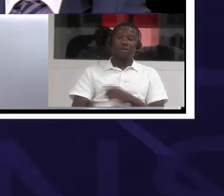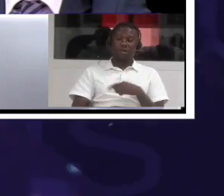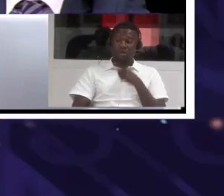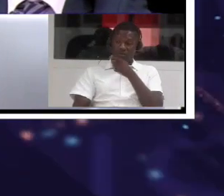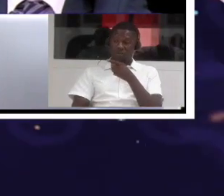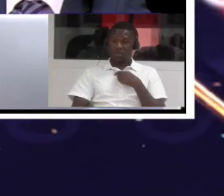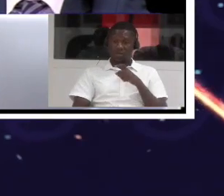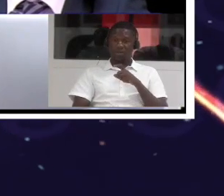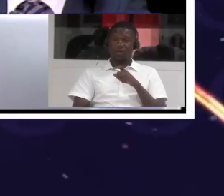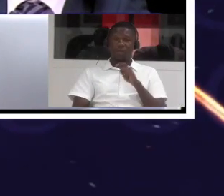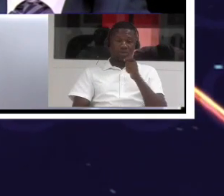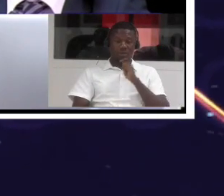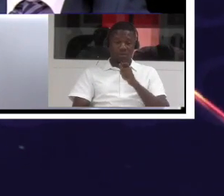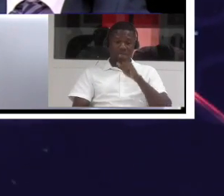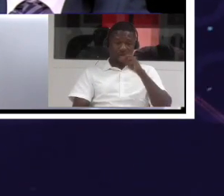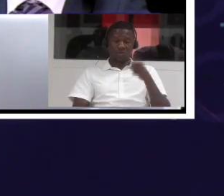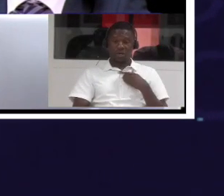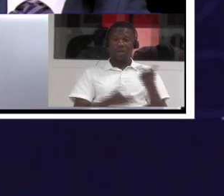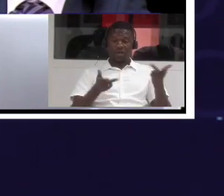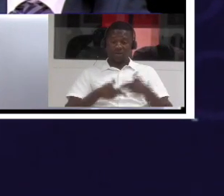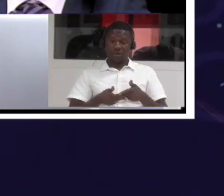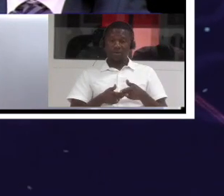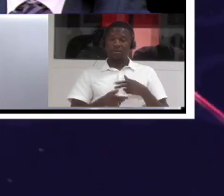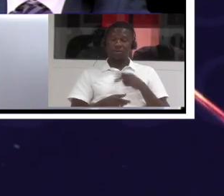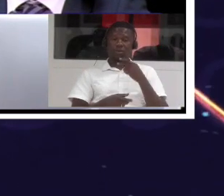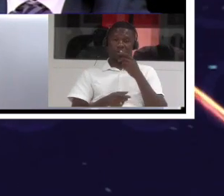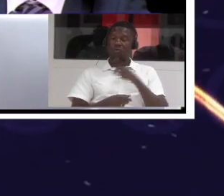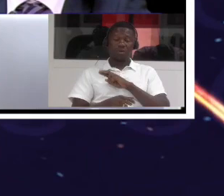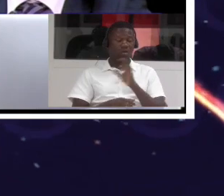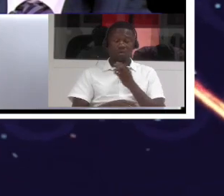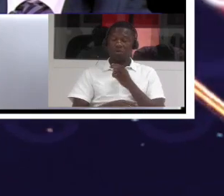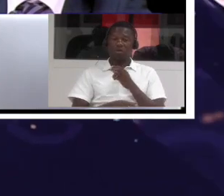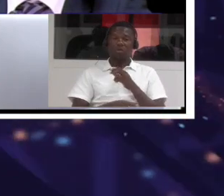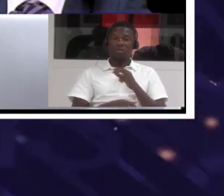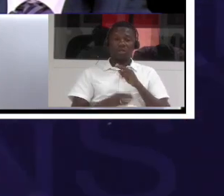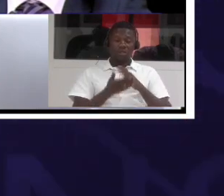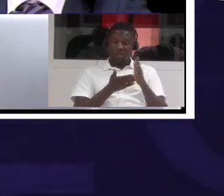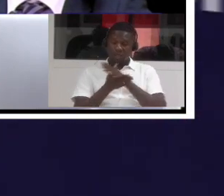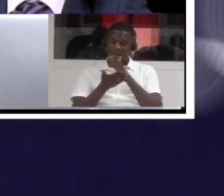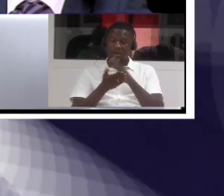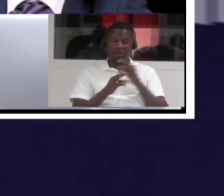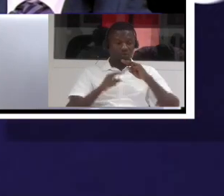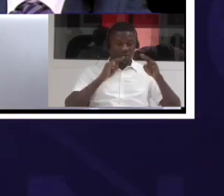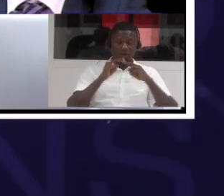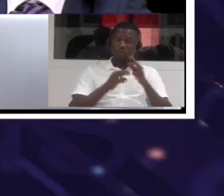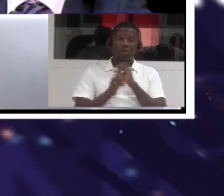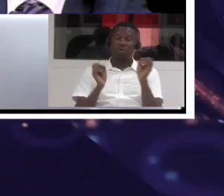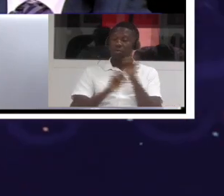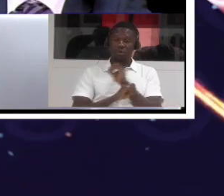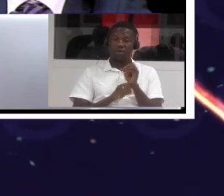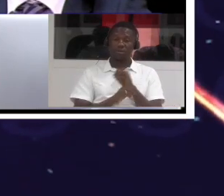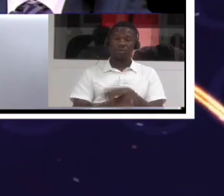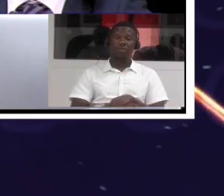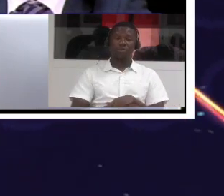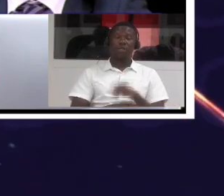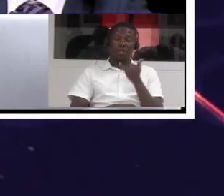and witness, but you cannot share the story or the information with anyone. Well, yeah. They told me specifically, in fact, the